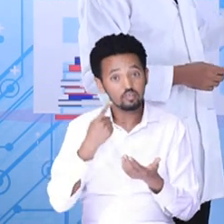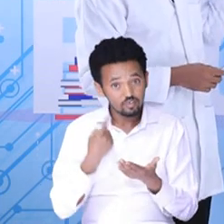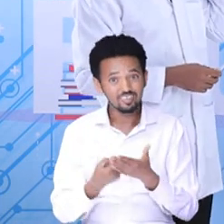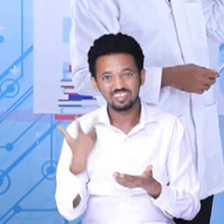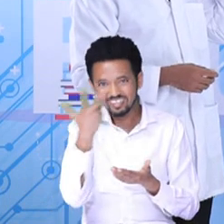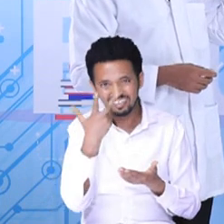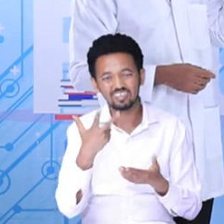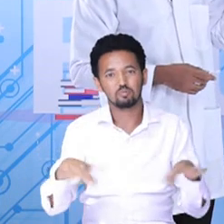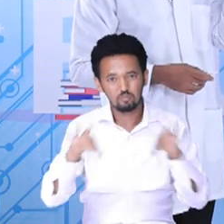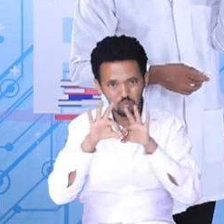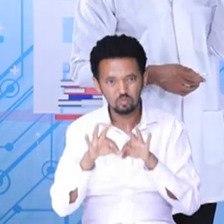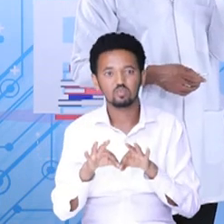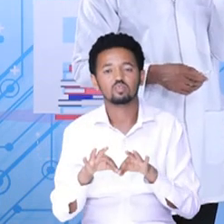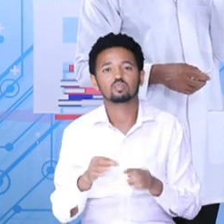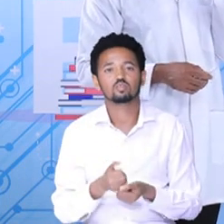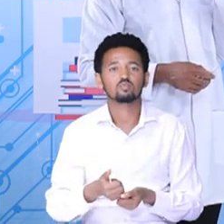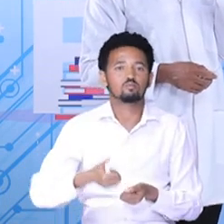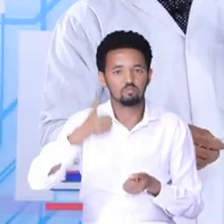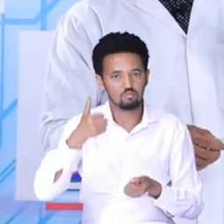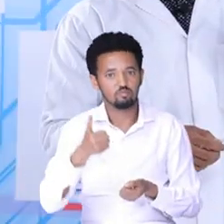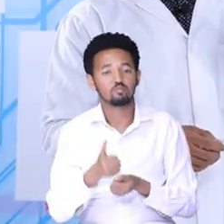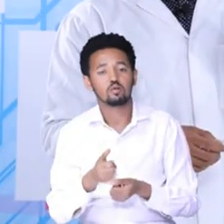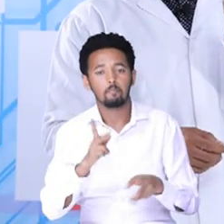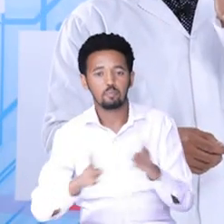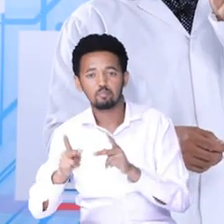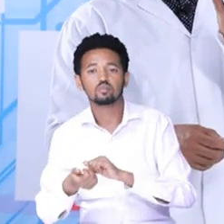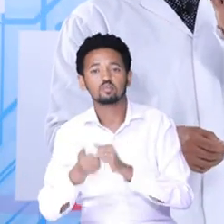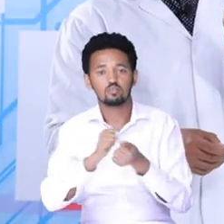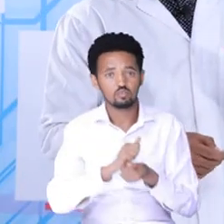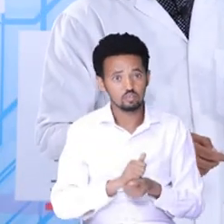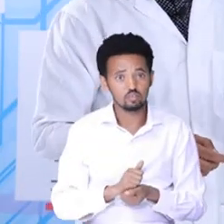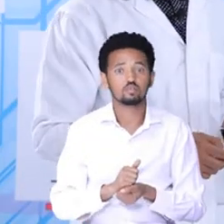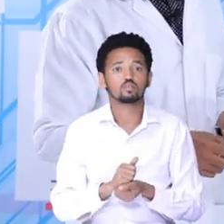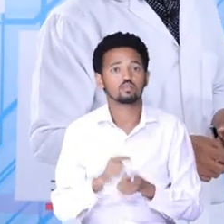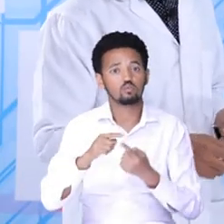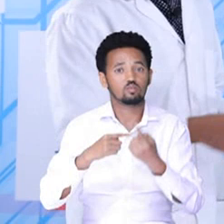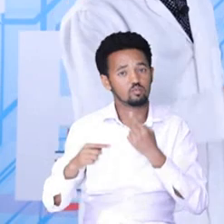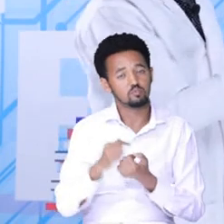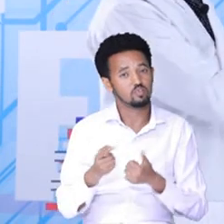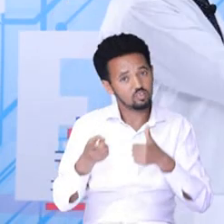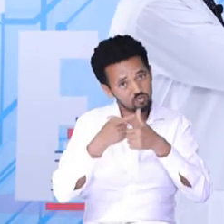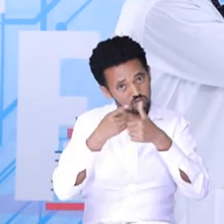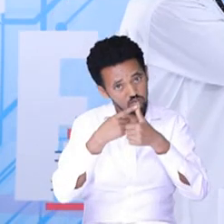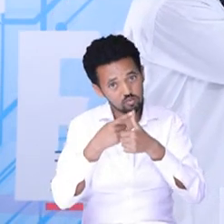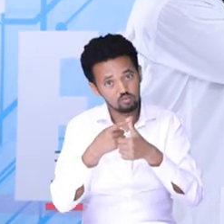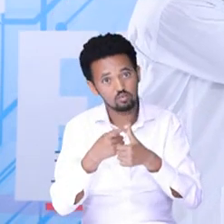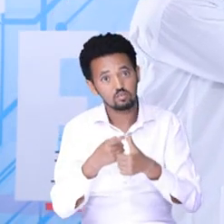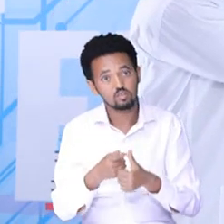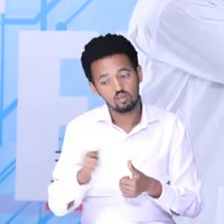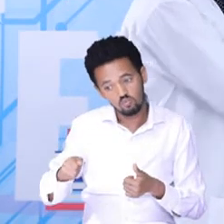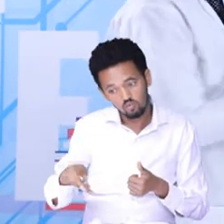Here, there are 3 important determinants of population changes. The first one